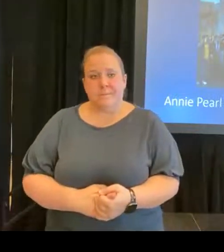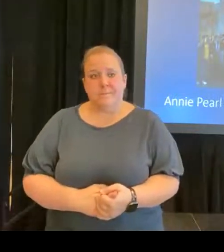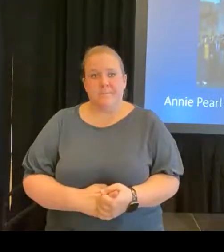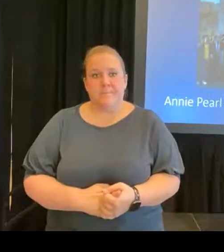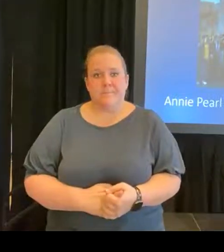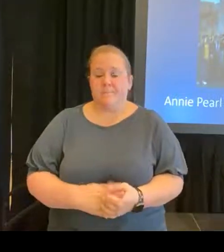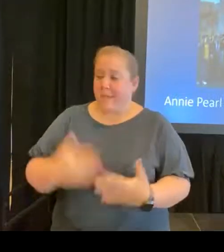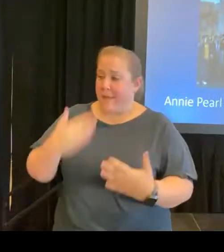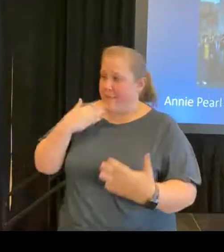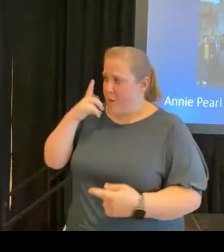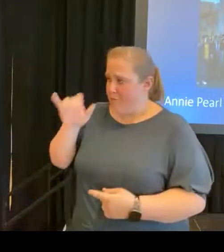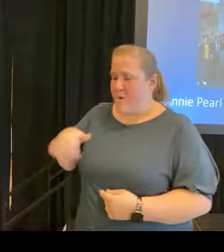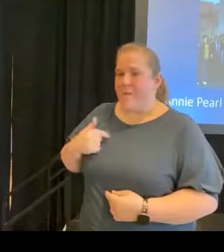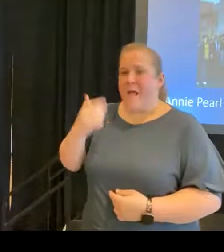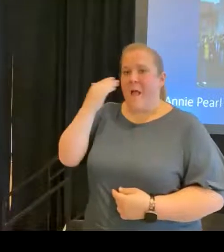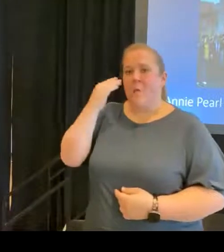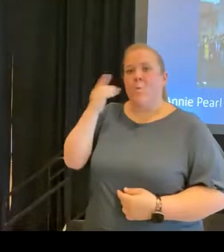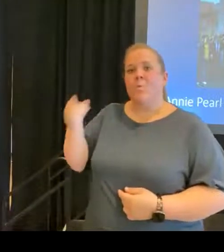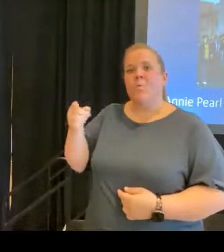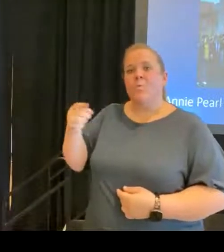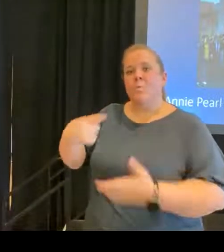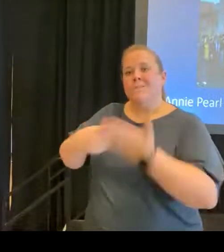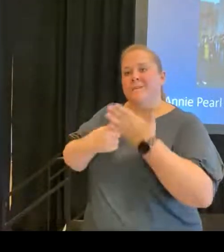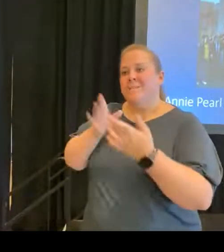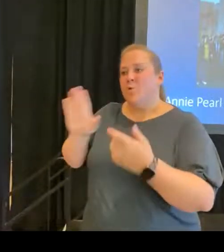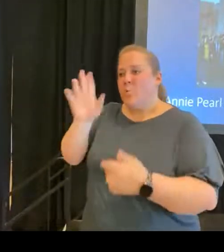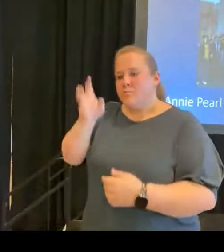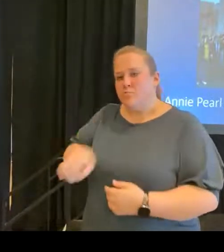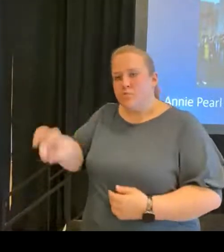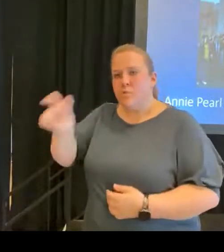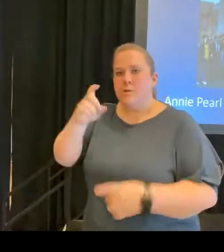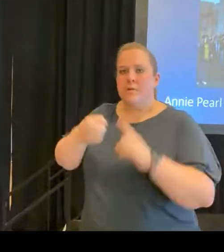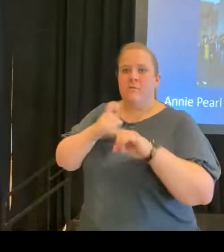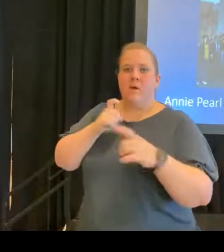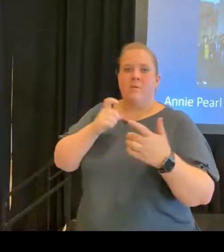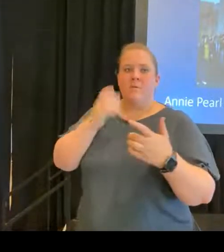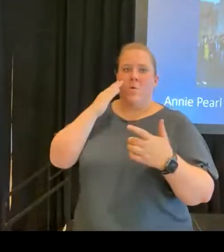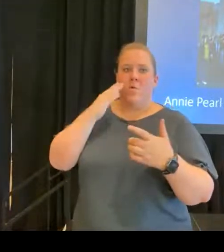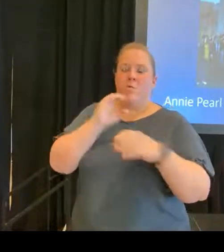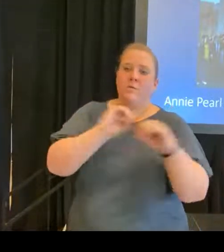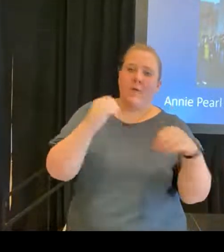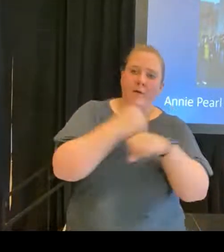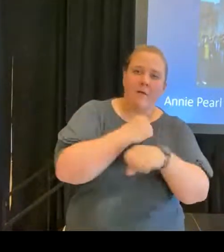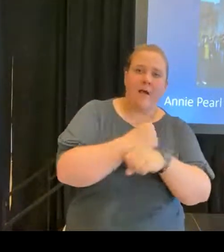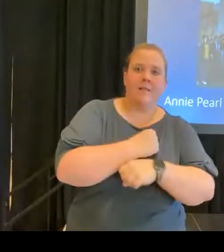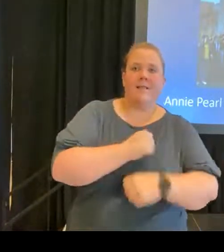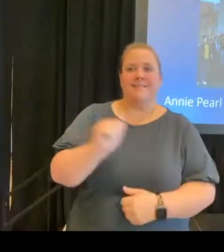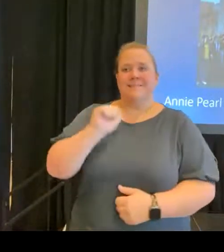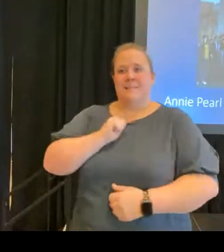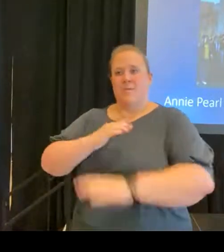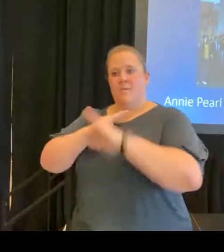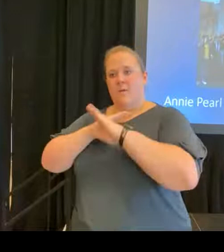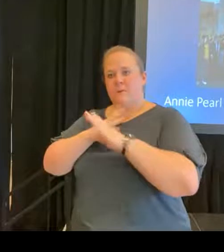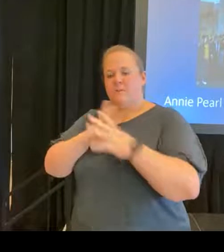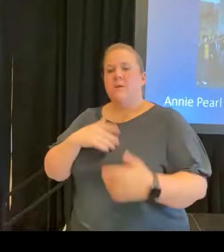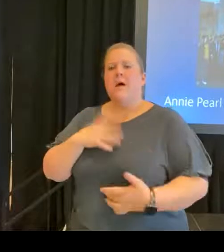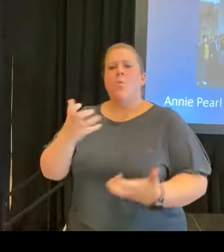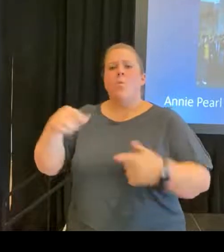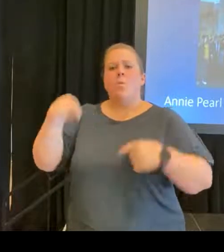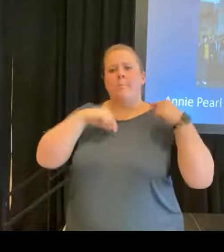Thank you for that. And I know you were talking about like your journey from nonviolence to self-defense, but I want to go back